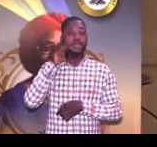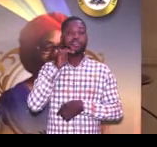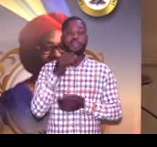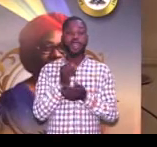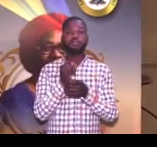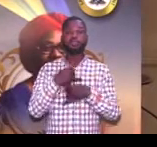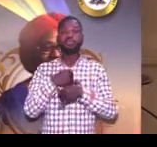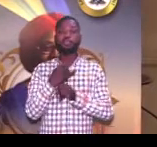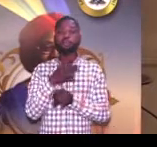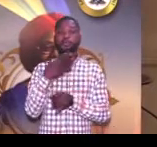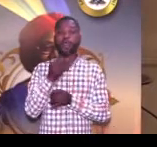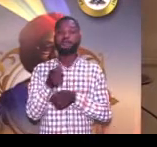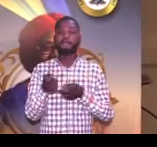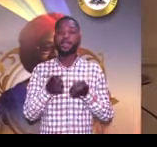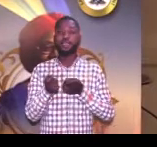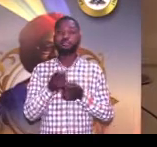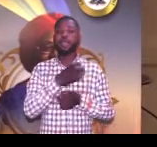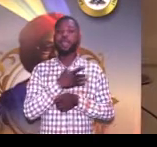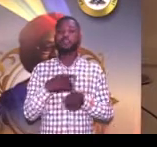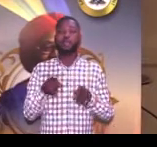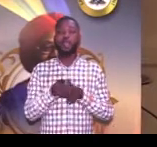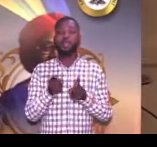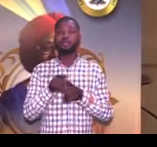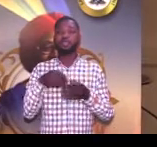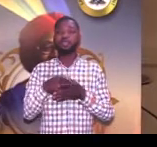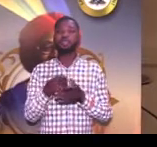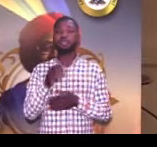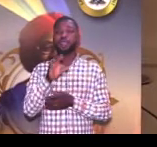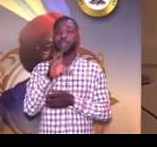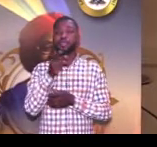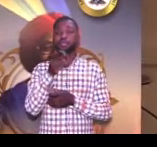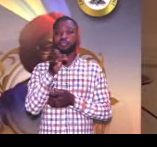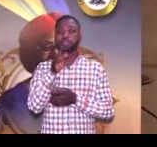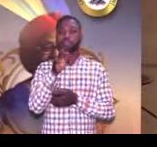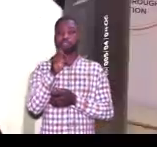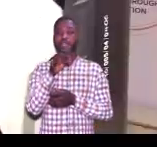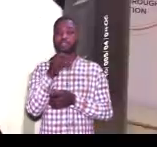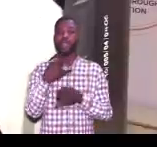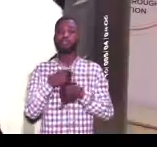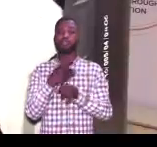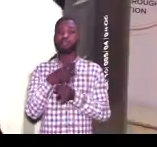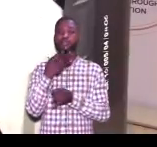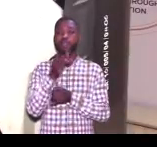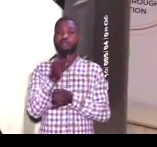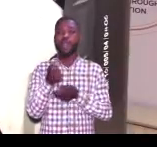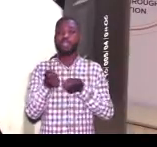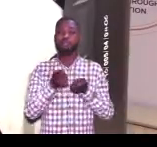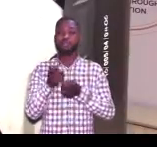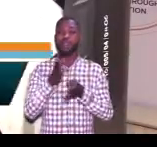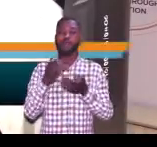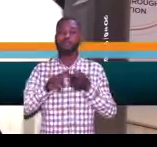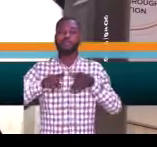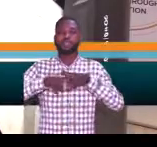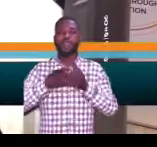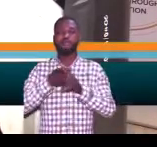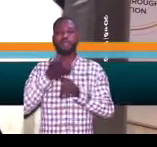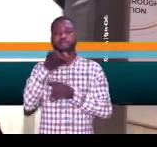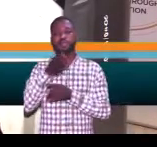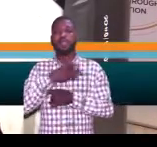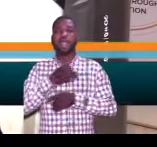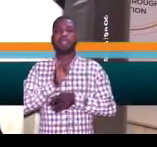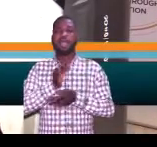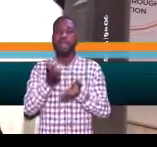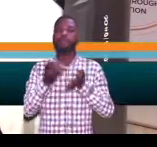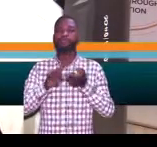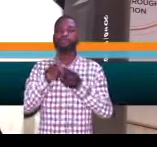of Management. She's also a fellow in the Chartered Institute of Administration. Ma, I would like to start our questions on that note,